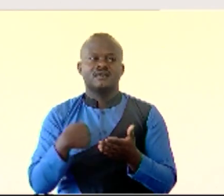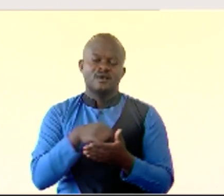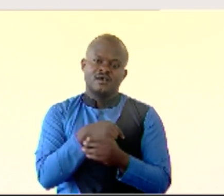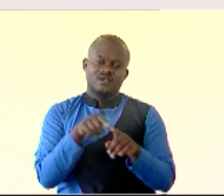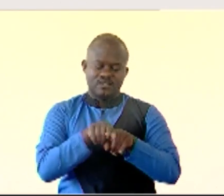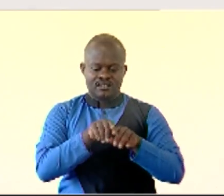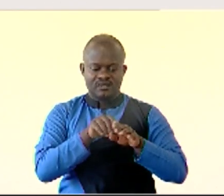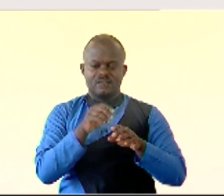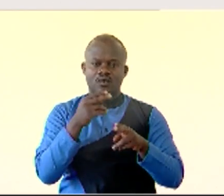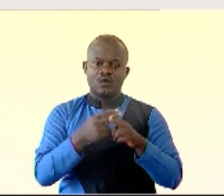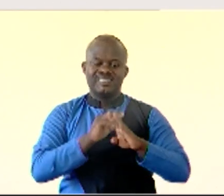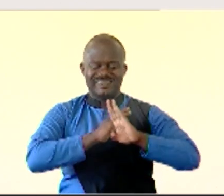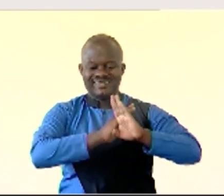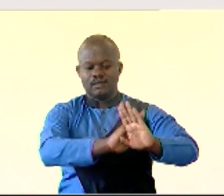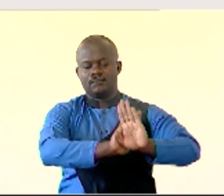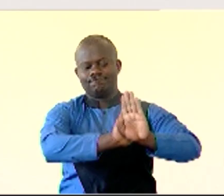resistance.